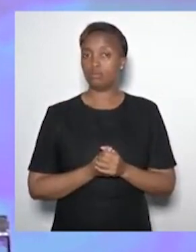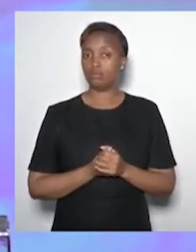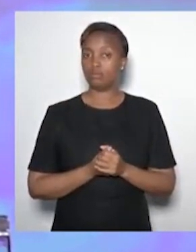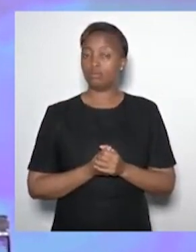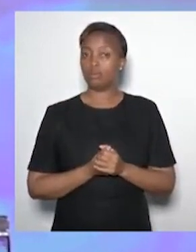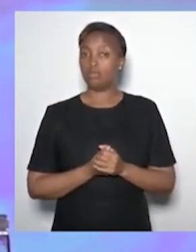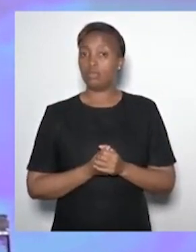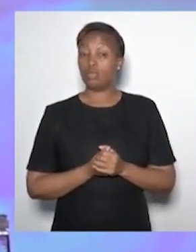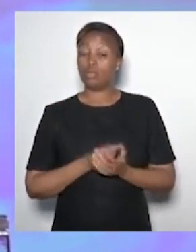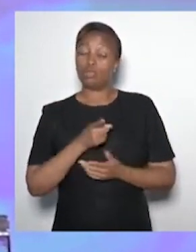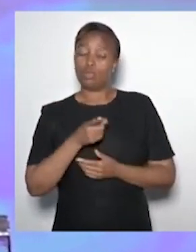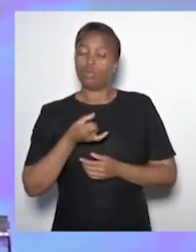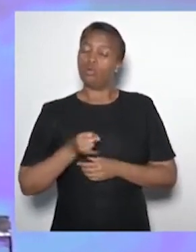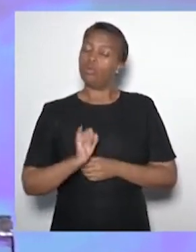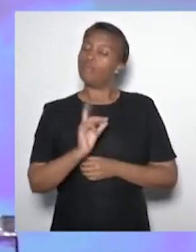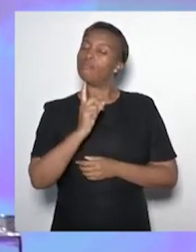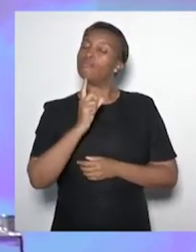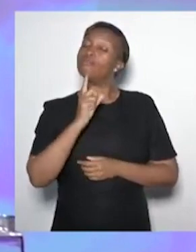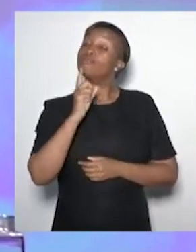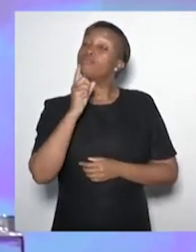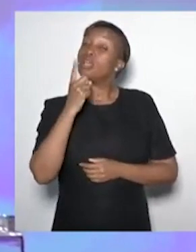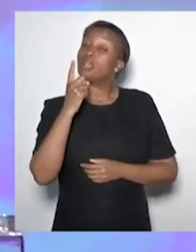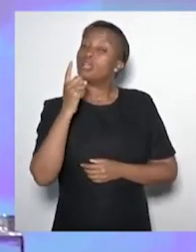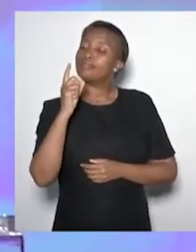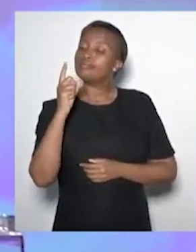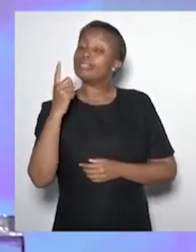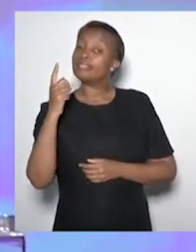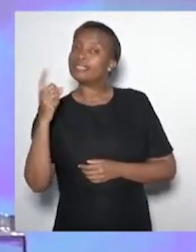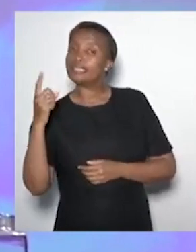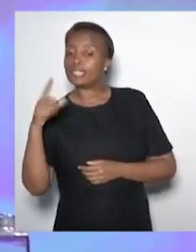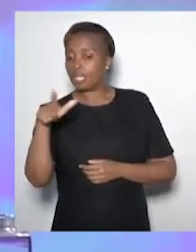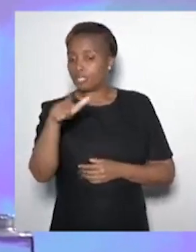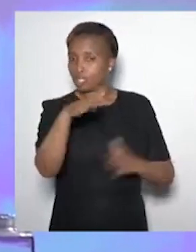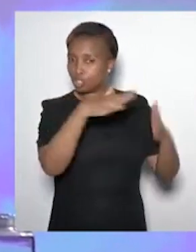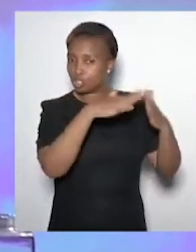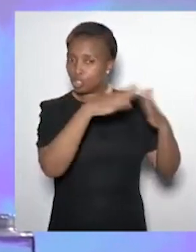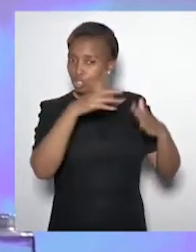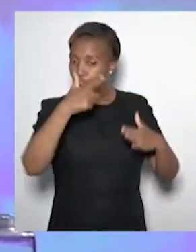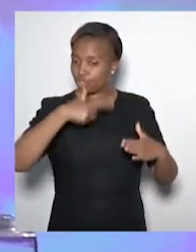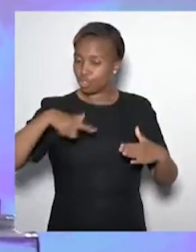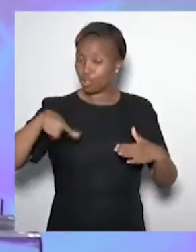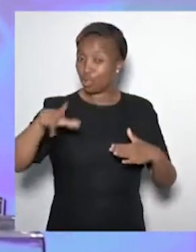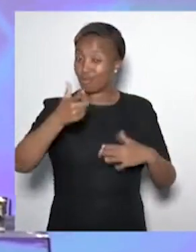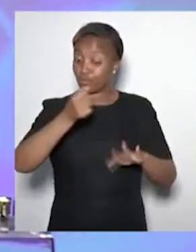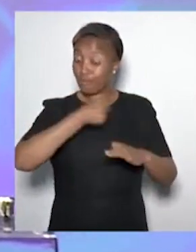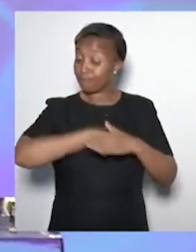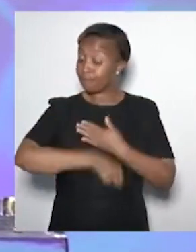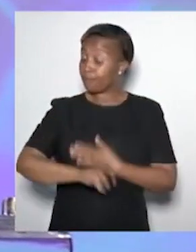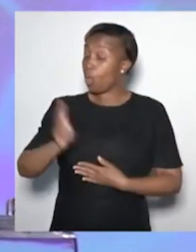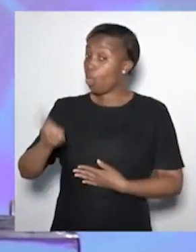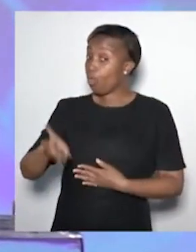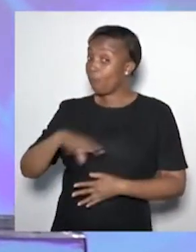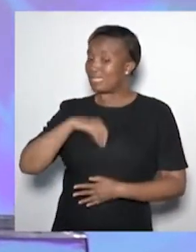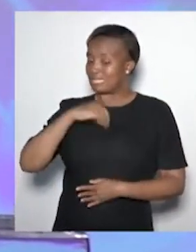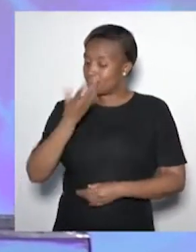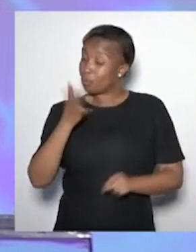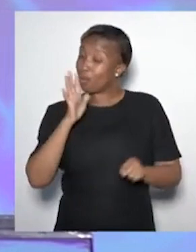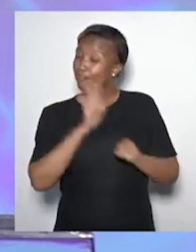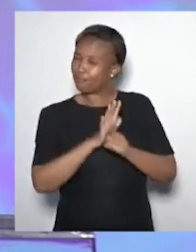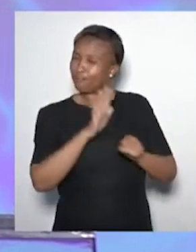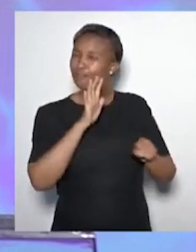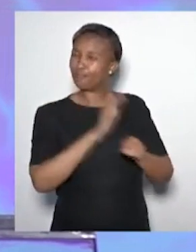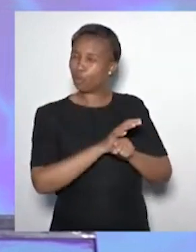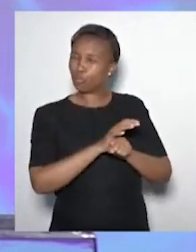So if every local church of the born-again spirit-filled